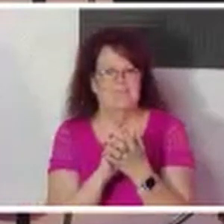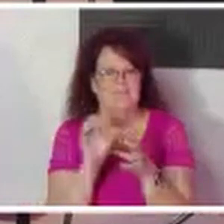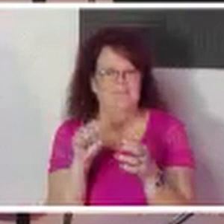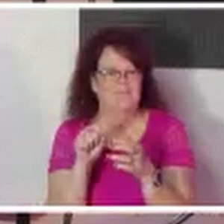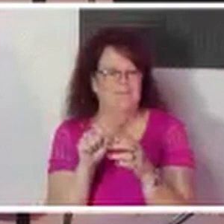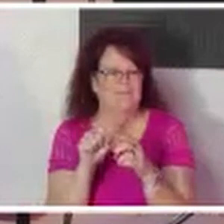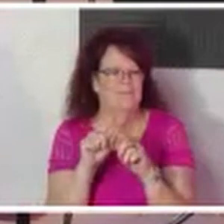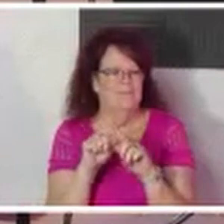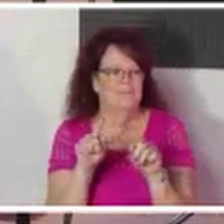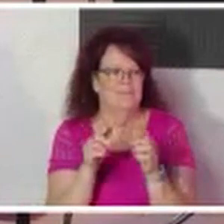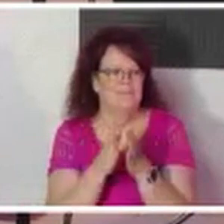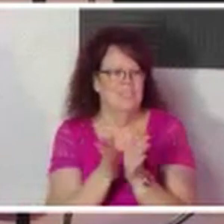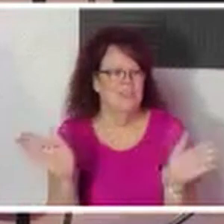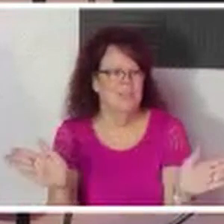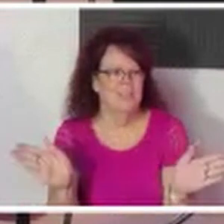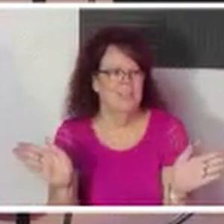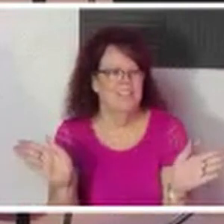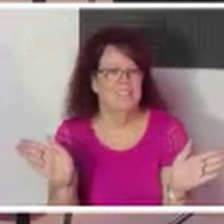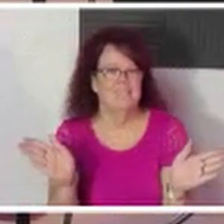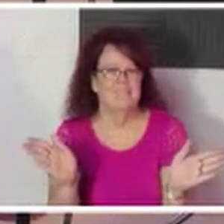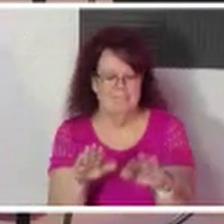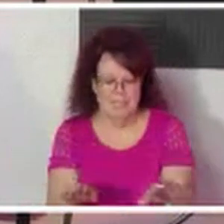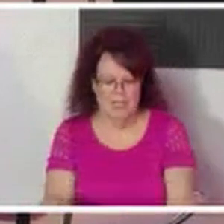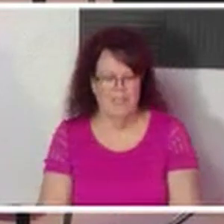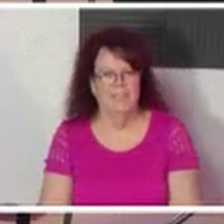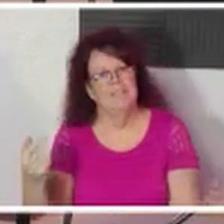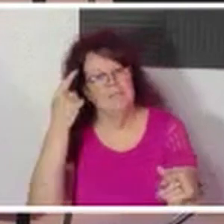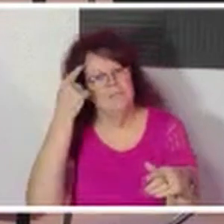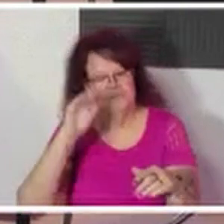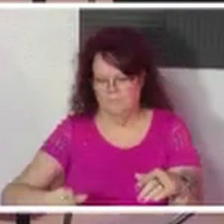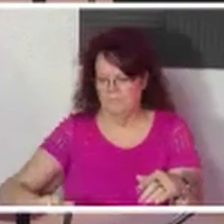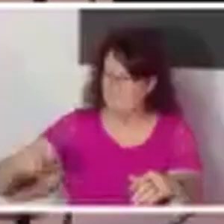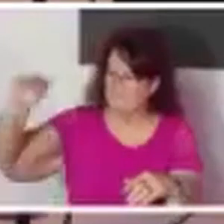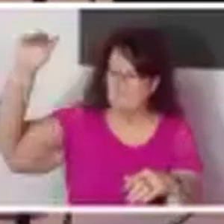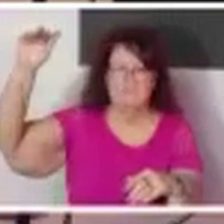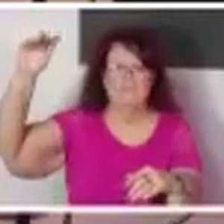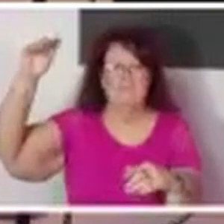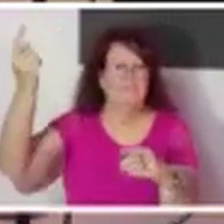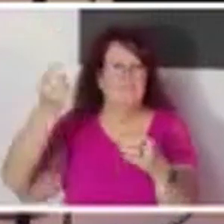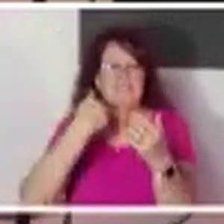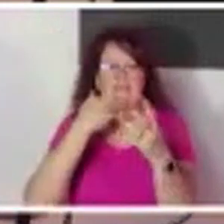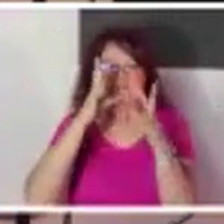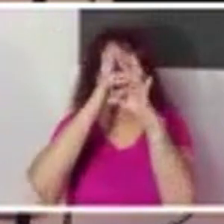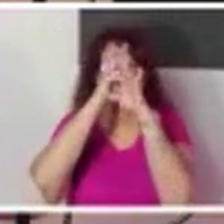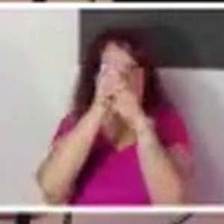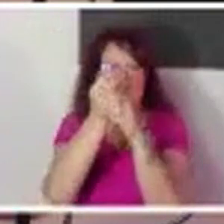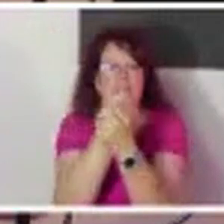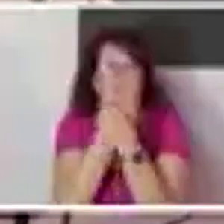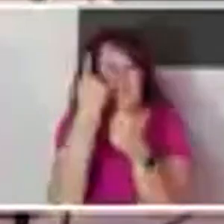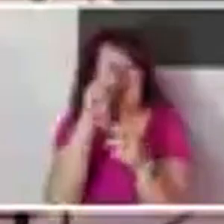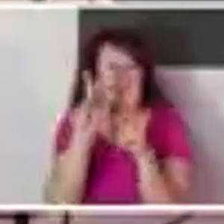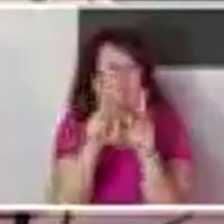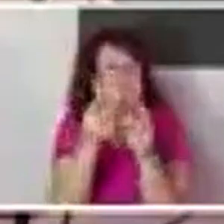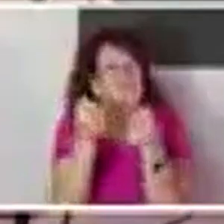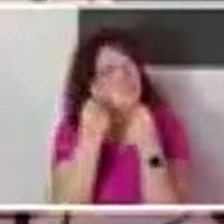Yes, but generally an unremarkable childhood. I think growing up, I've always had a fascination and love for people. And